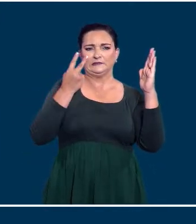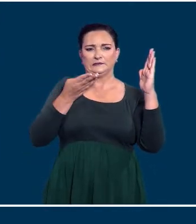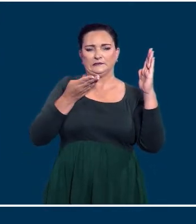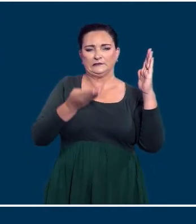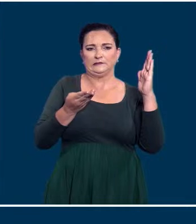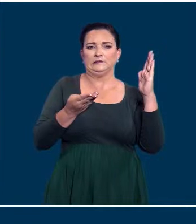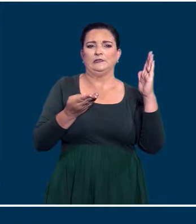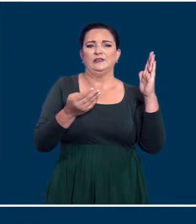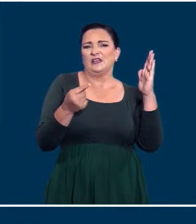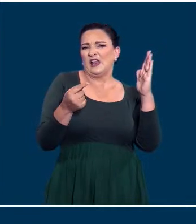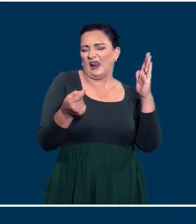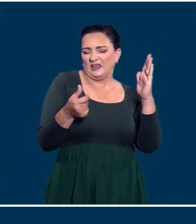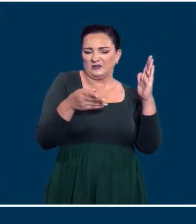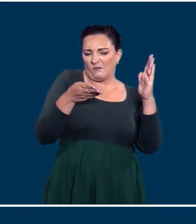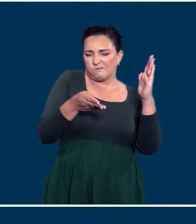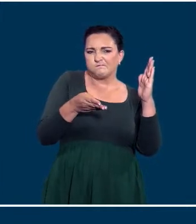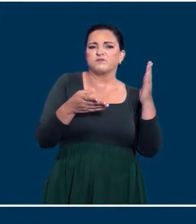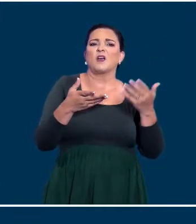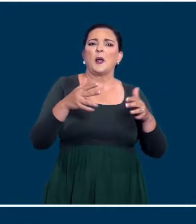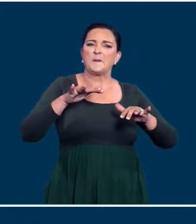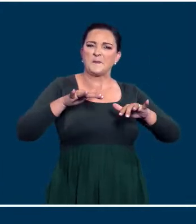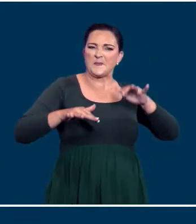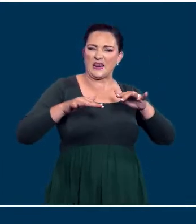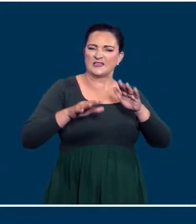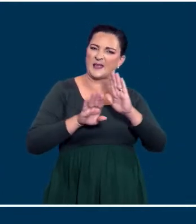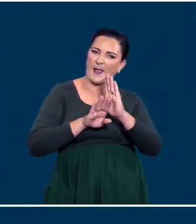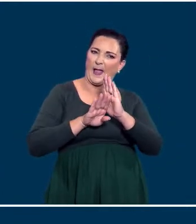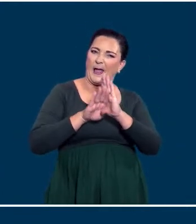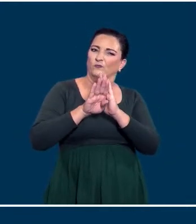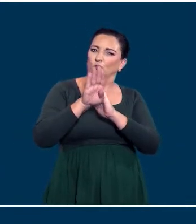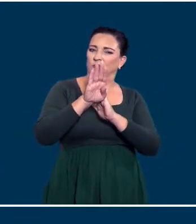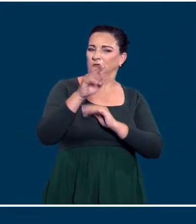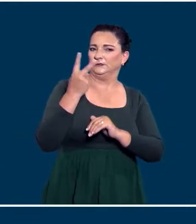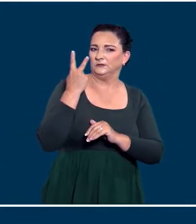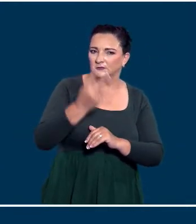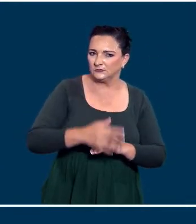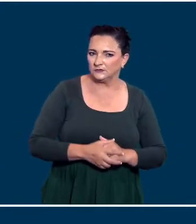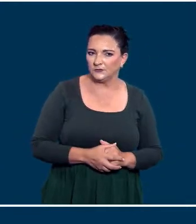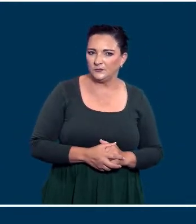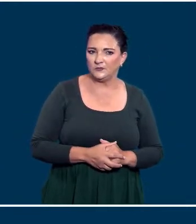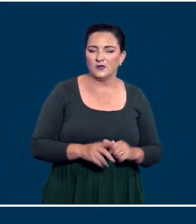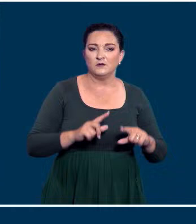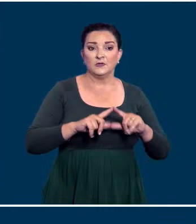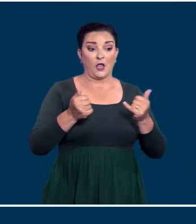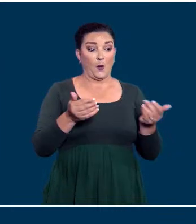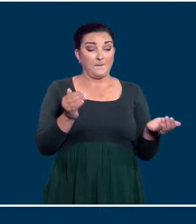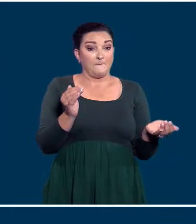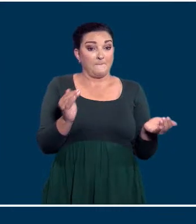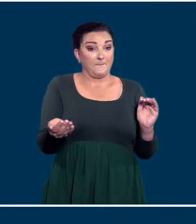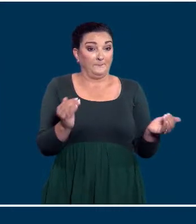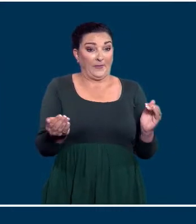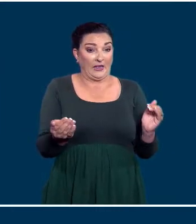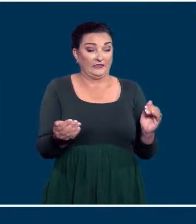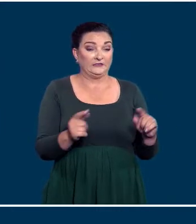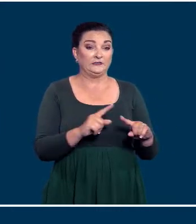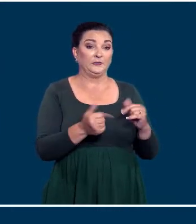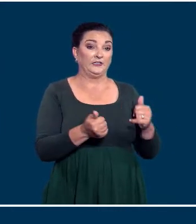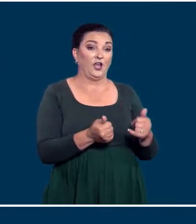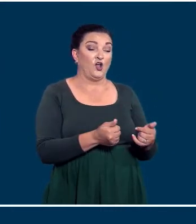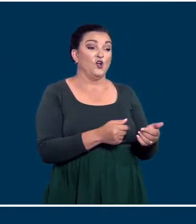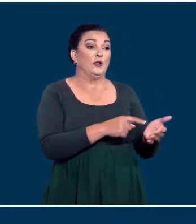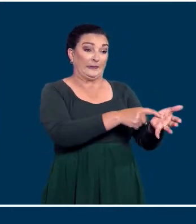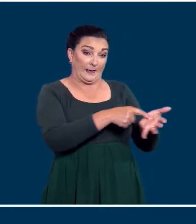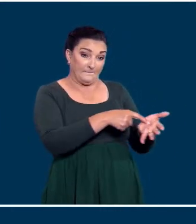been balanced. This is what our famous output gap estimate looks like. So this is the balance between demand and supply,